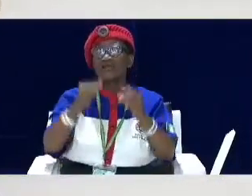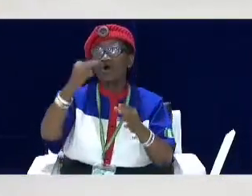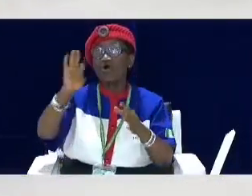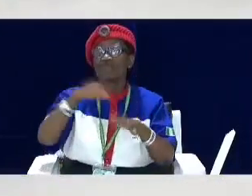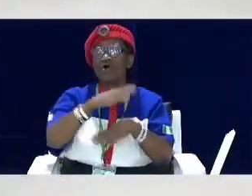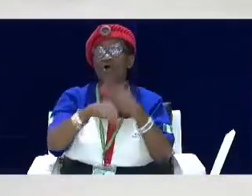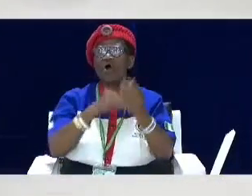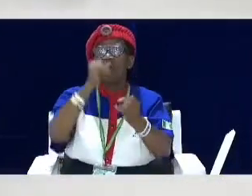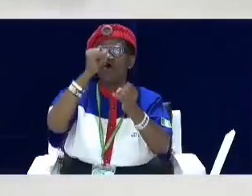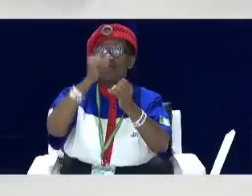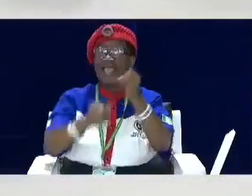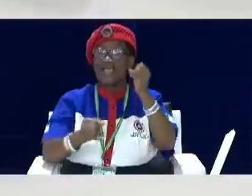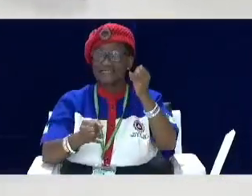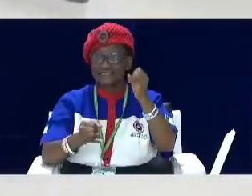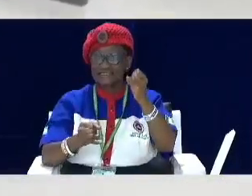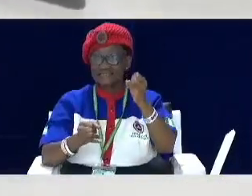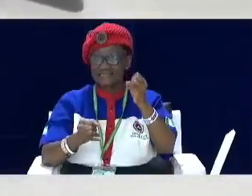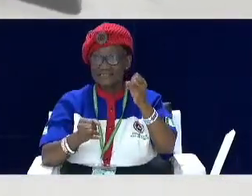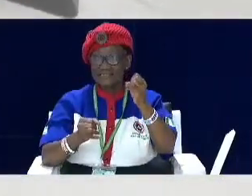ohun gbogbo.